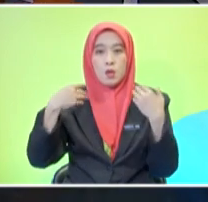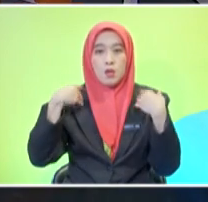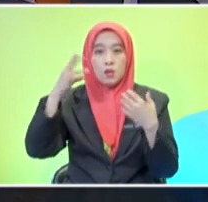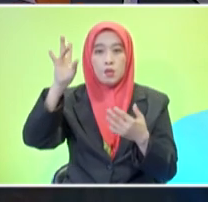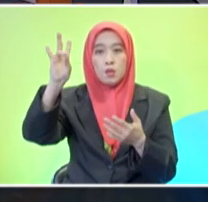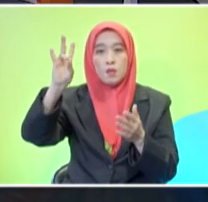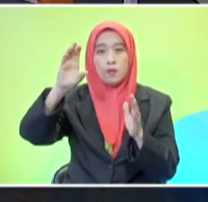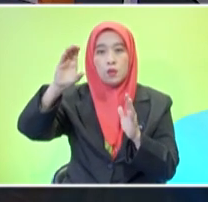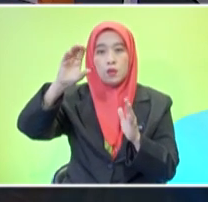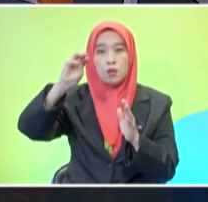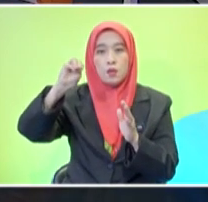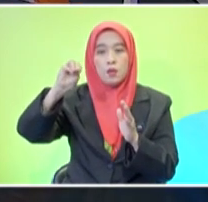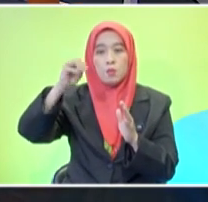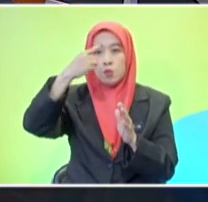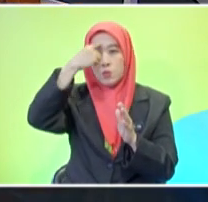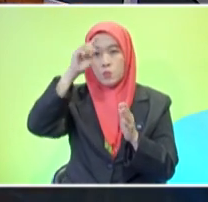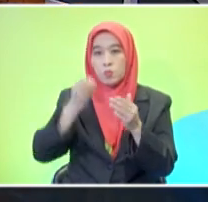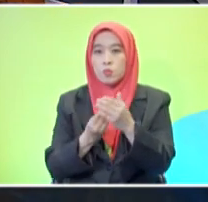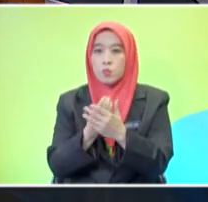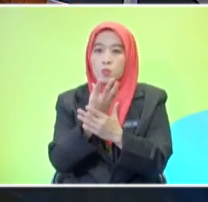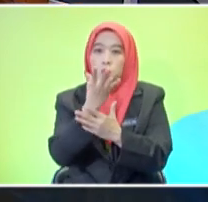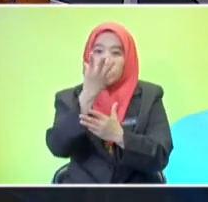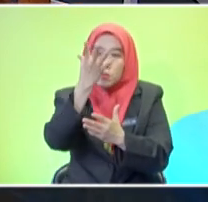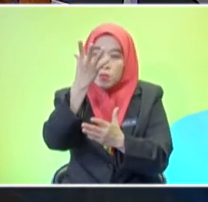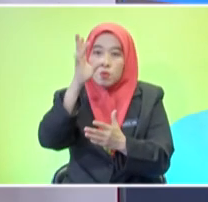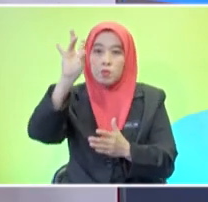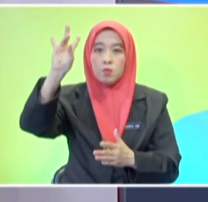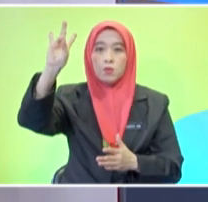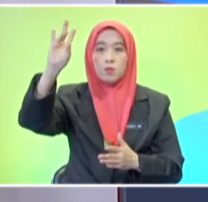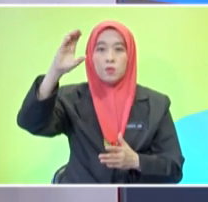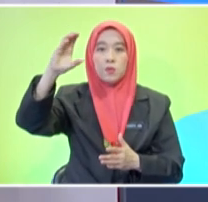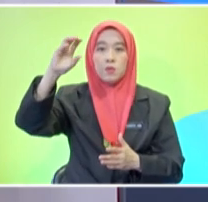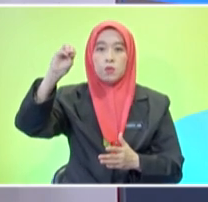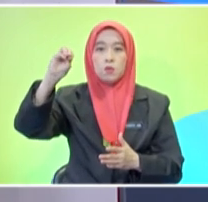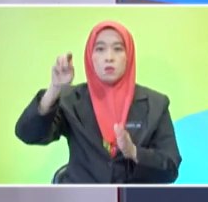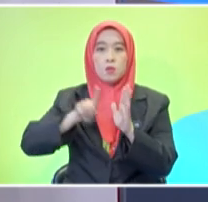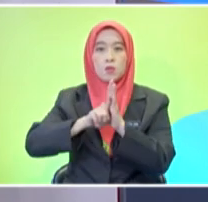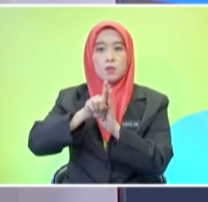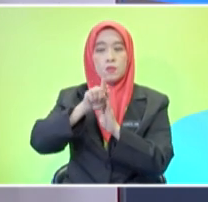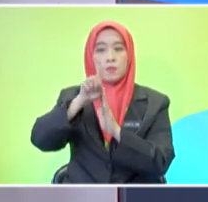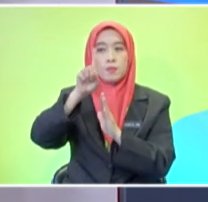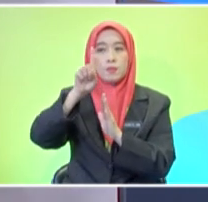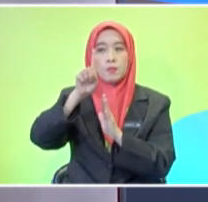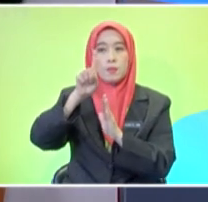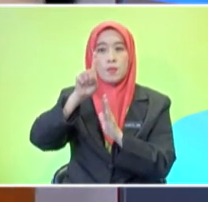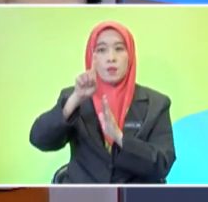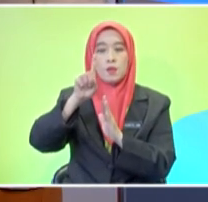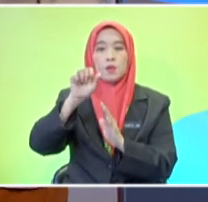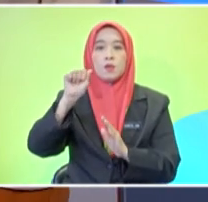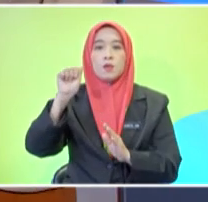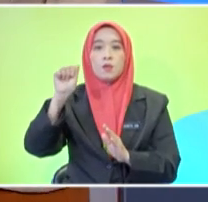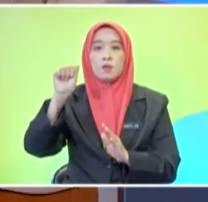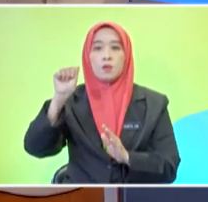cm. 7 cm. So I'll just put it right next to A.